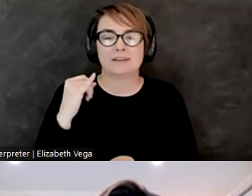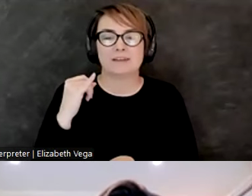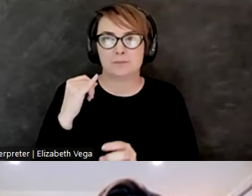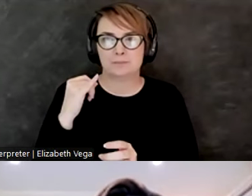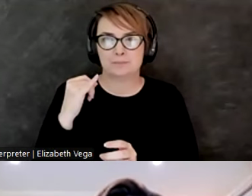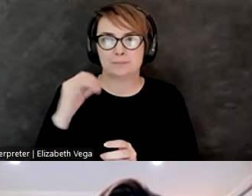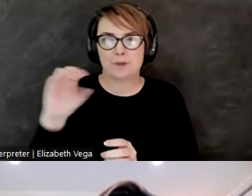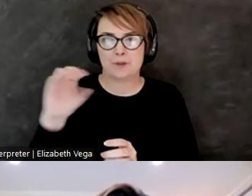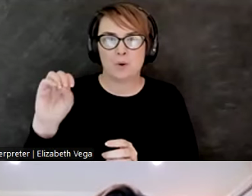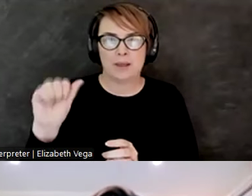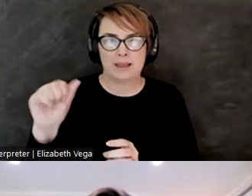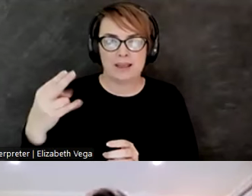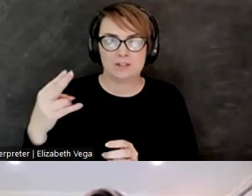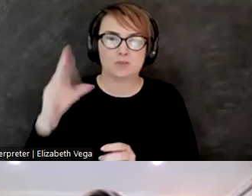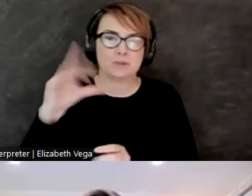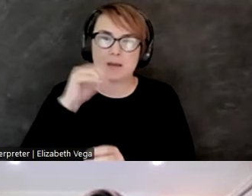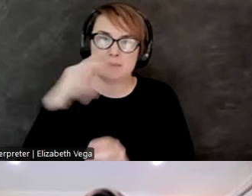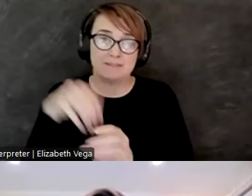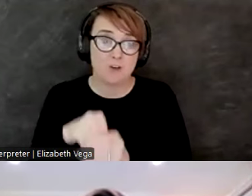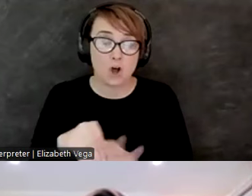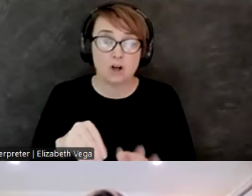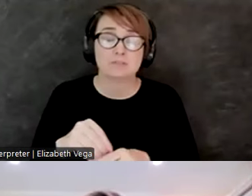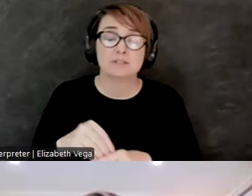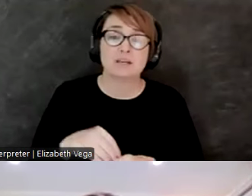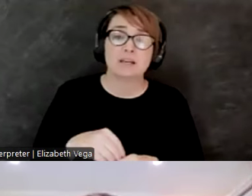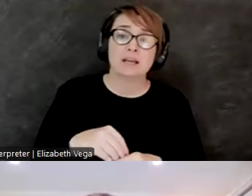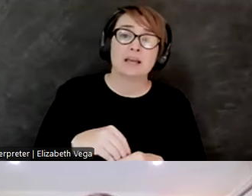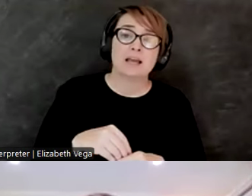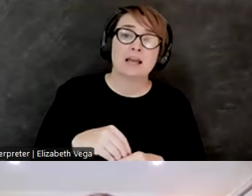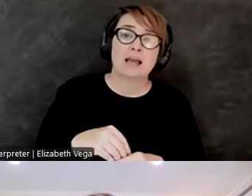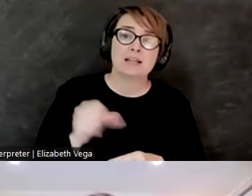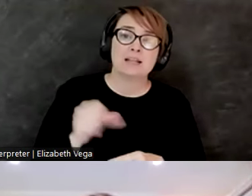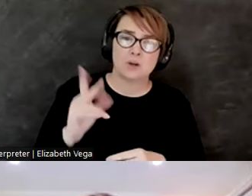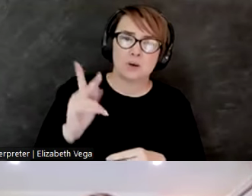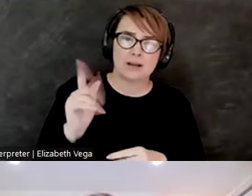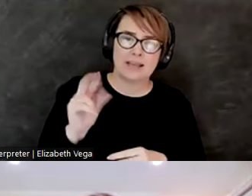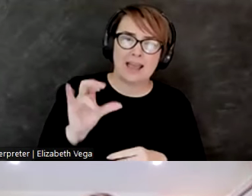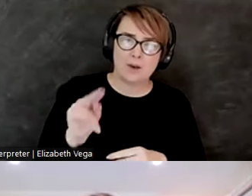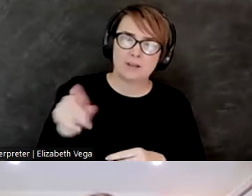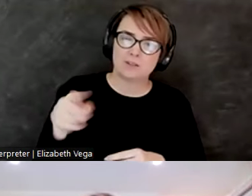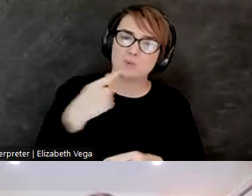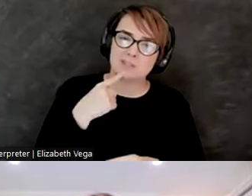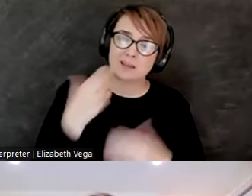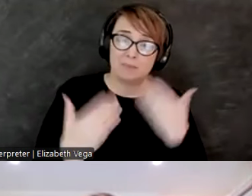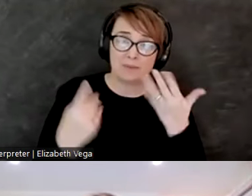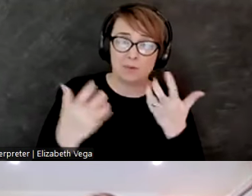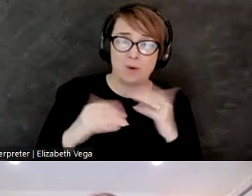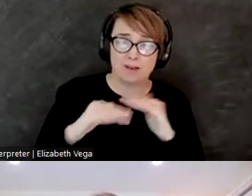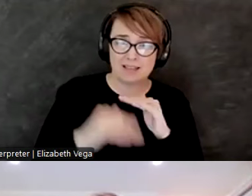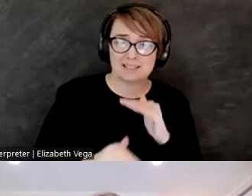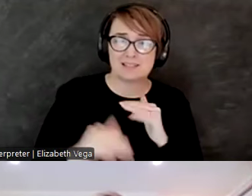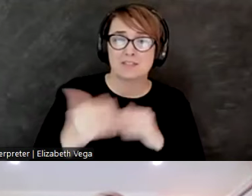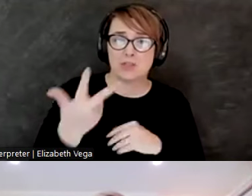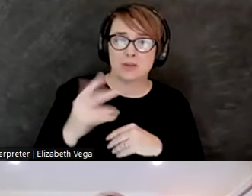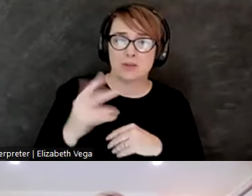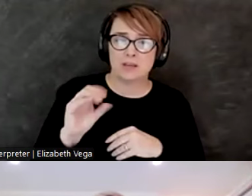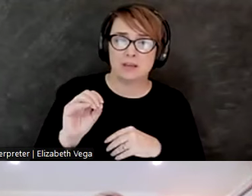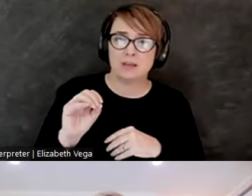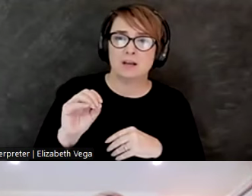had put out there maybe you want less than the three OAH members, so you're not subject to Bagley